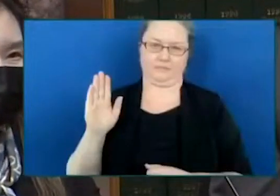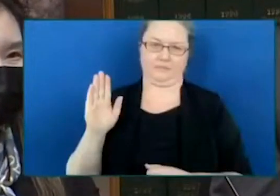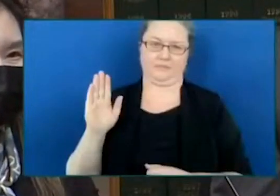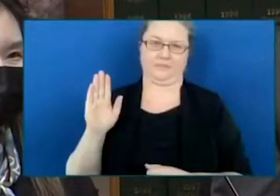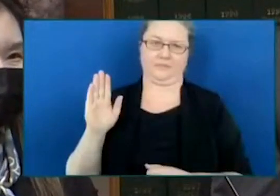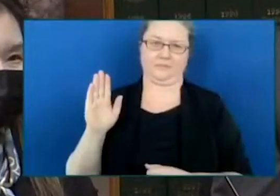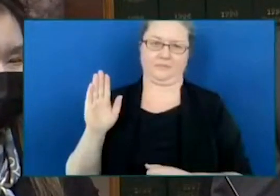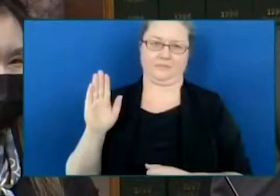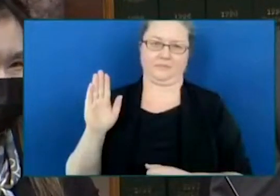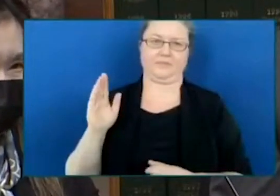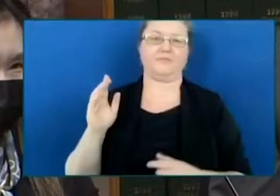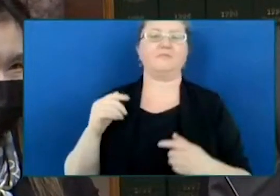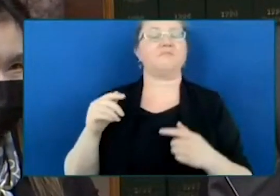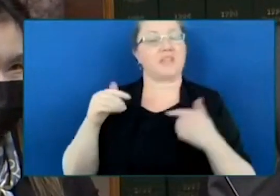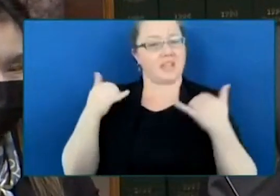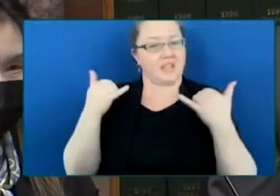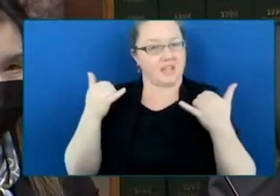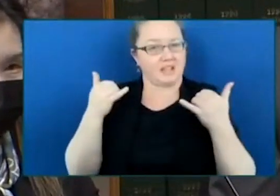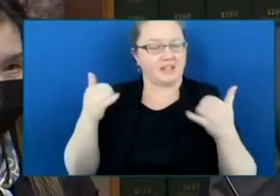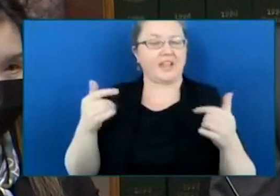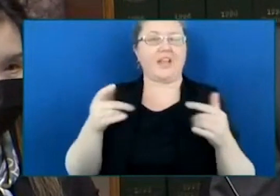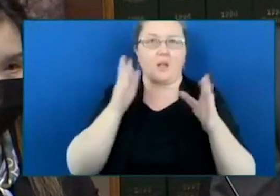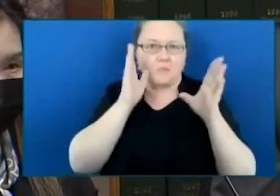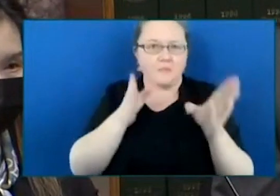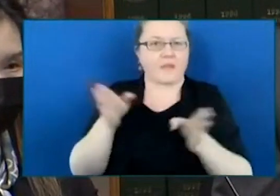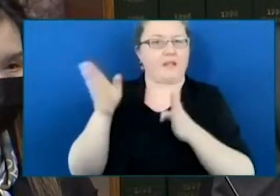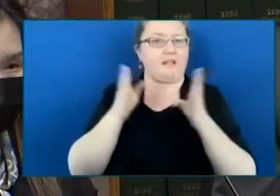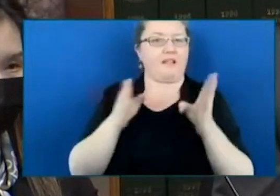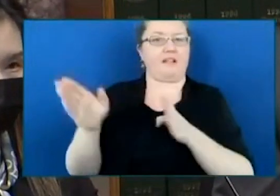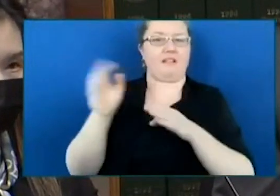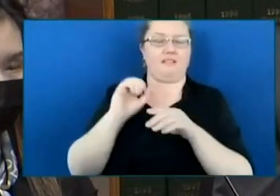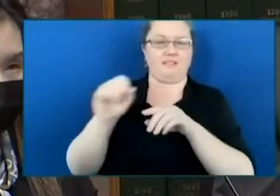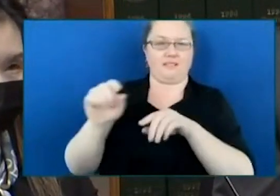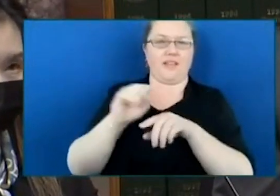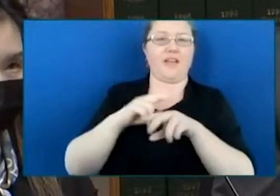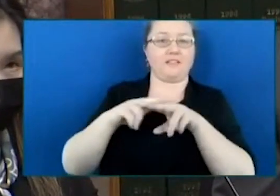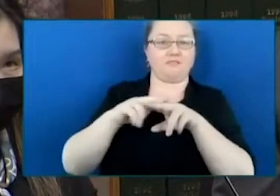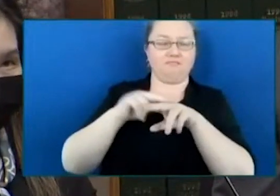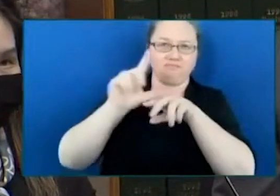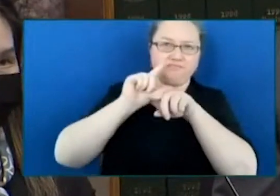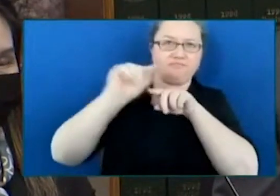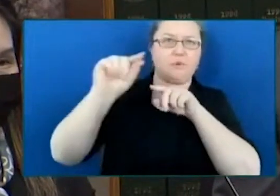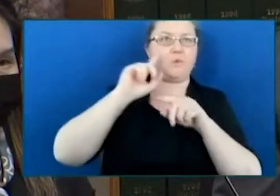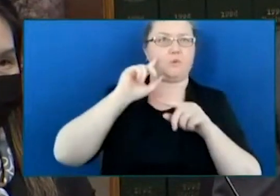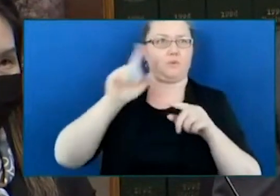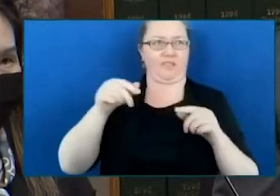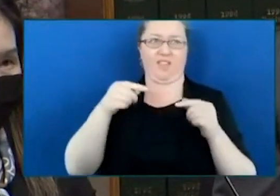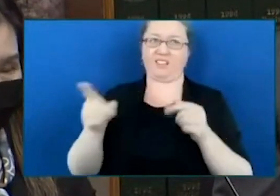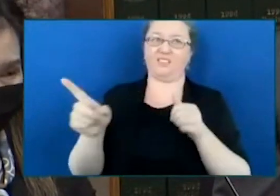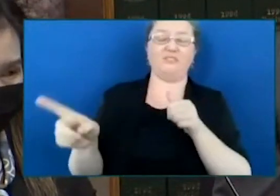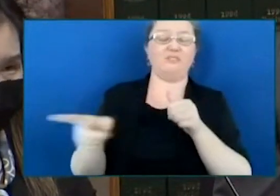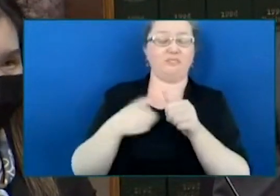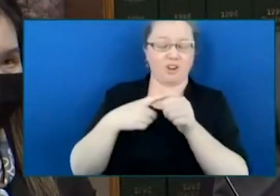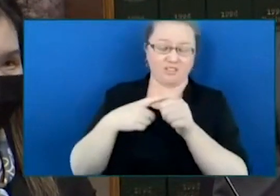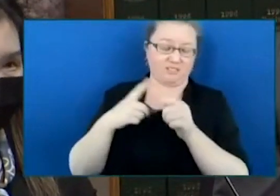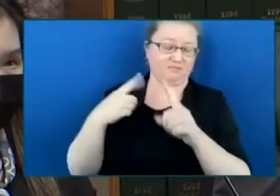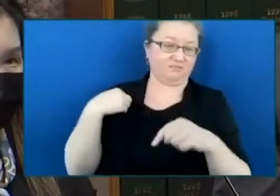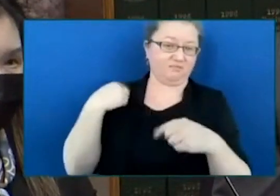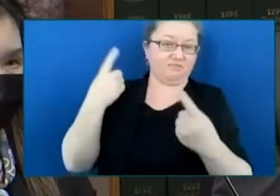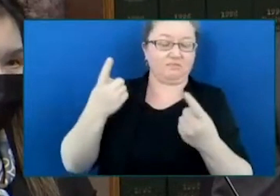It's in planning now, Mr. Speaker. It is the first rapid transit expansion south of the Fraser in 3